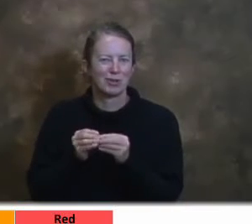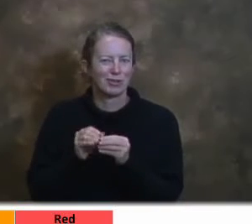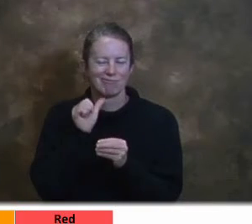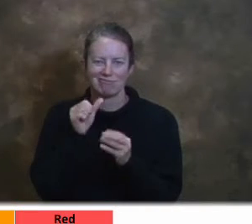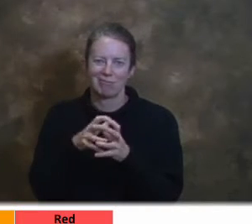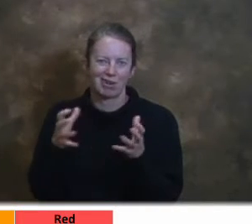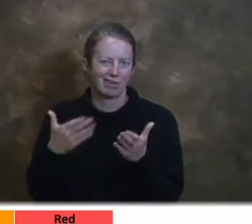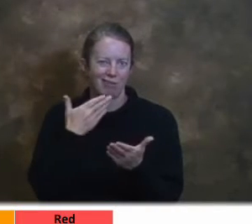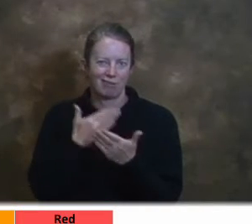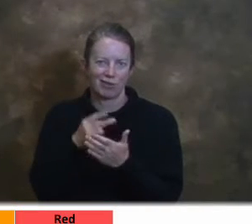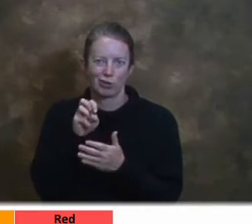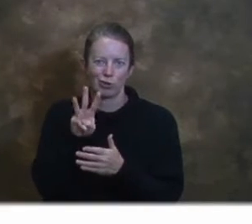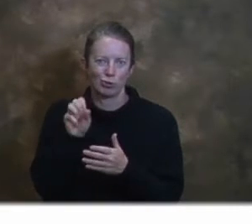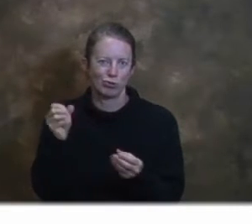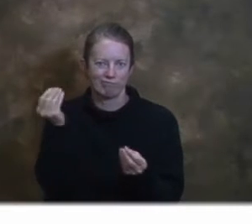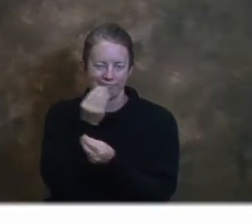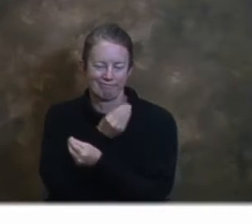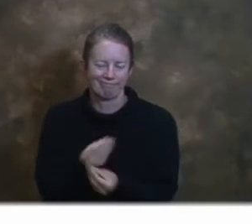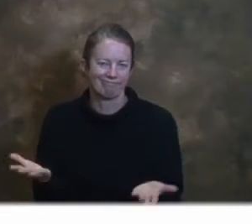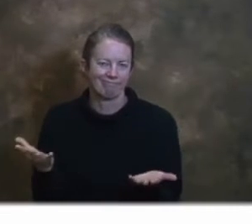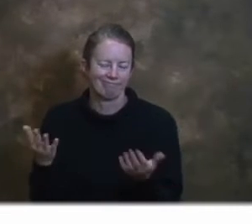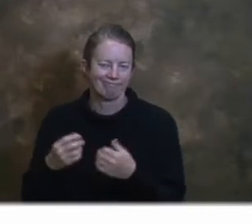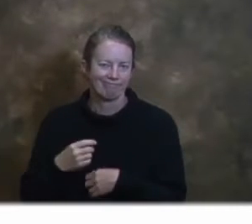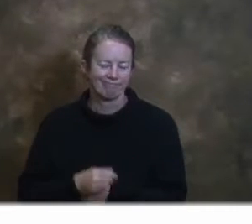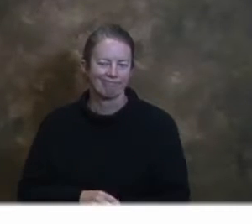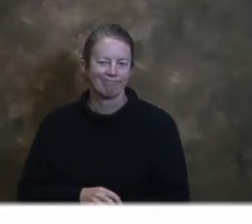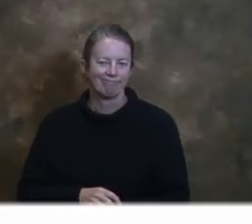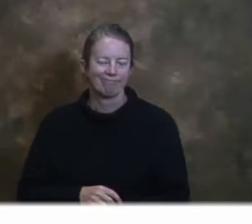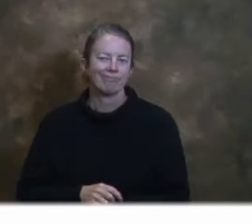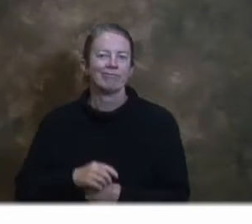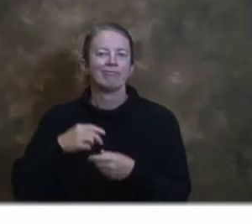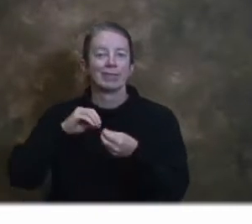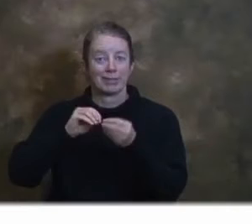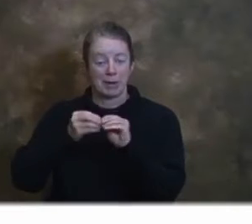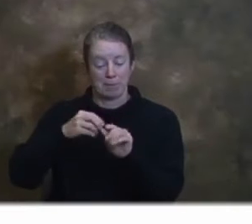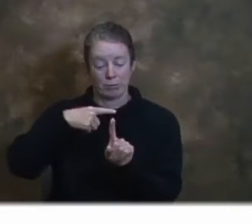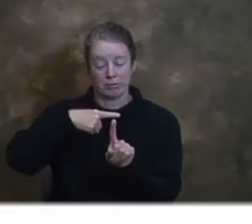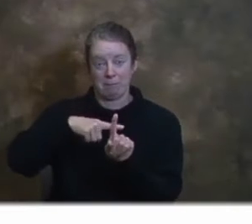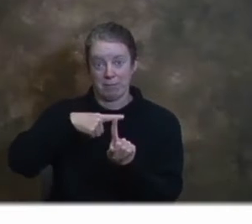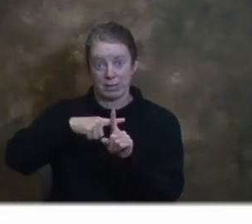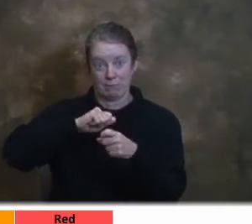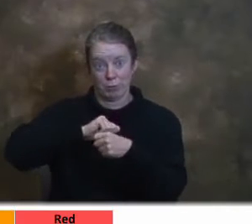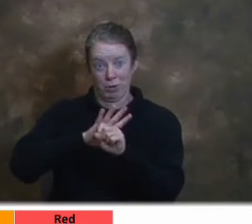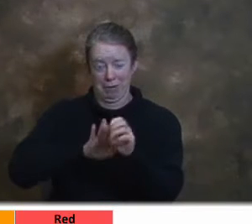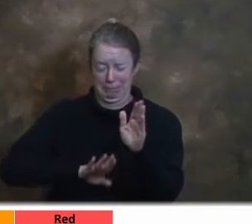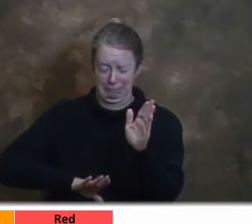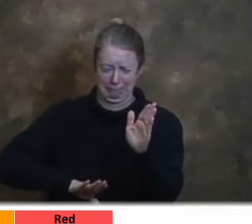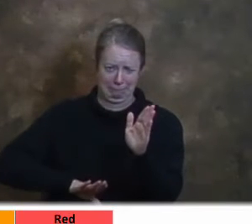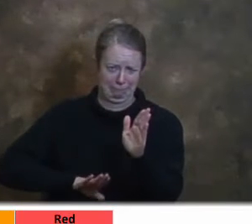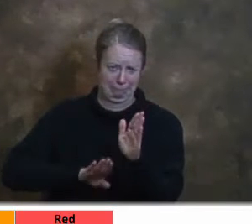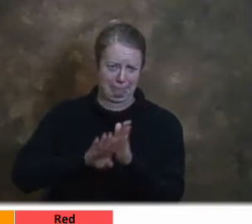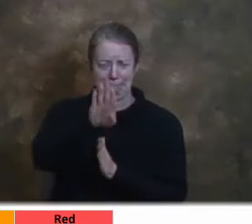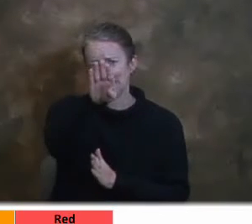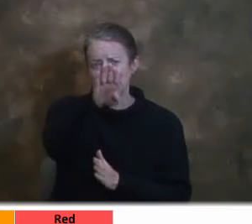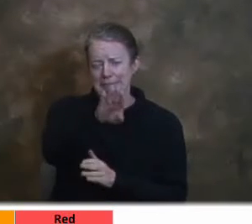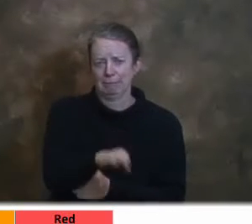to share. As case rates are currently skyrocketing, there we